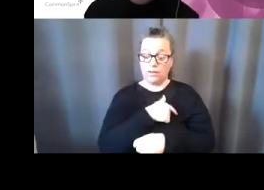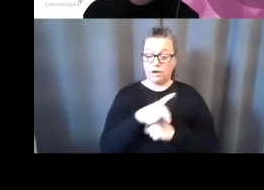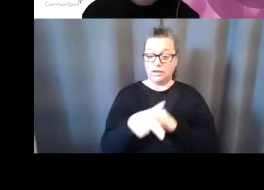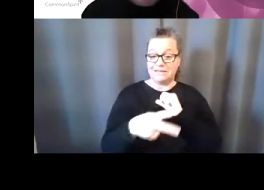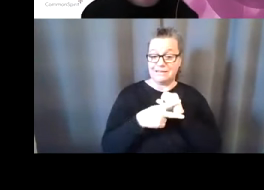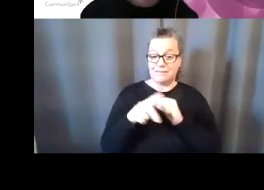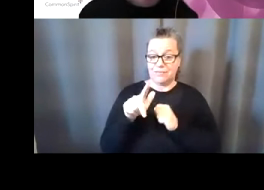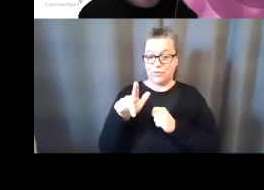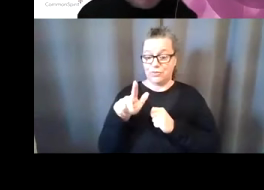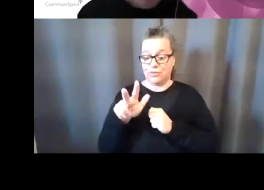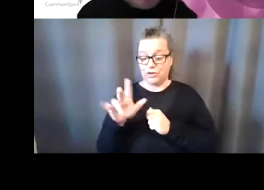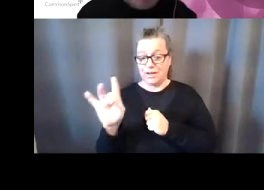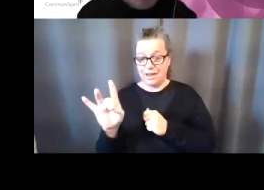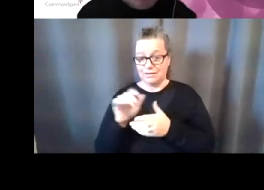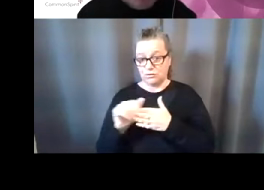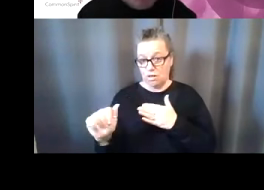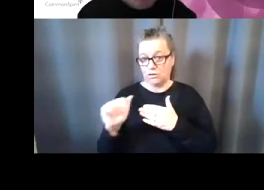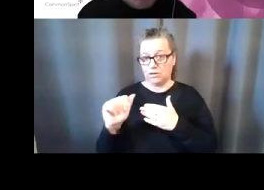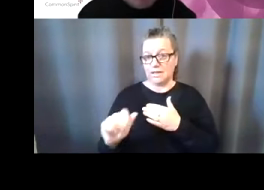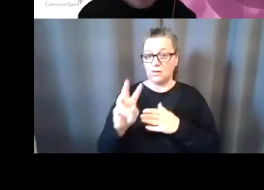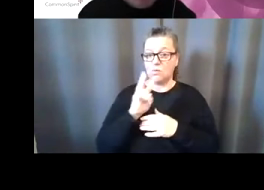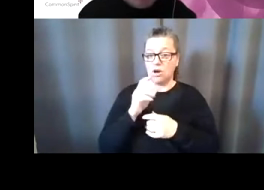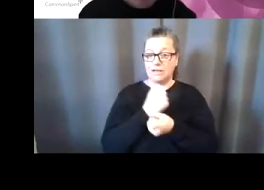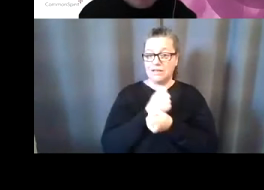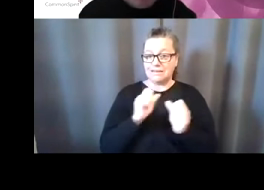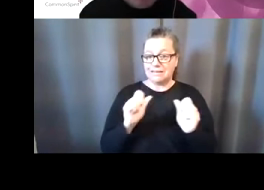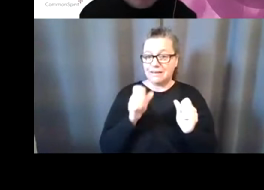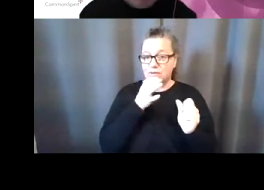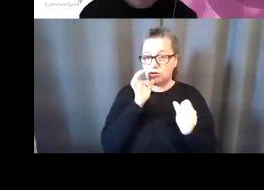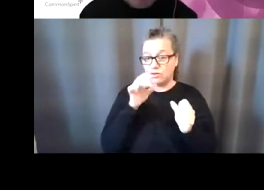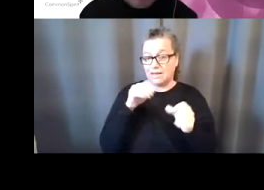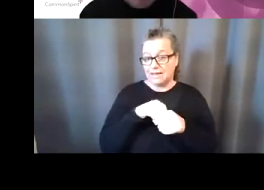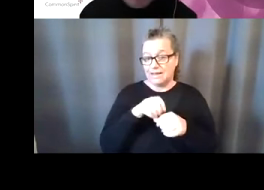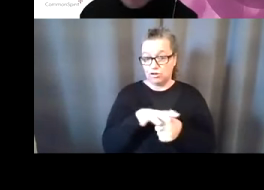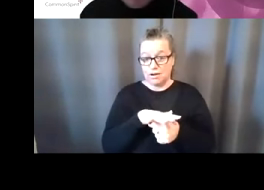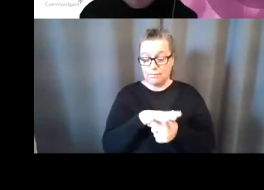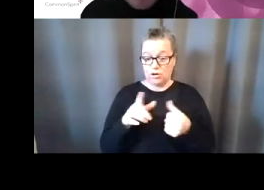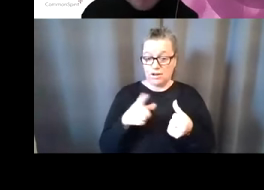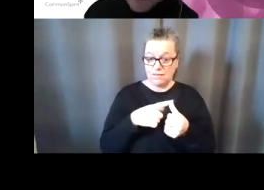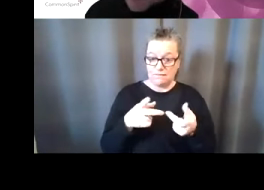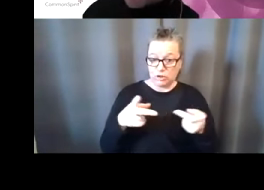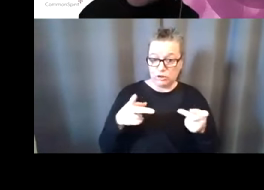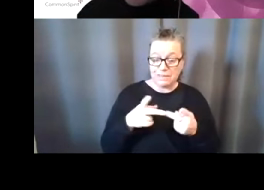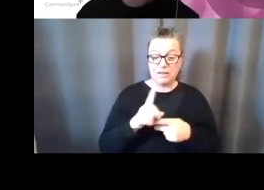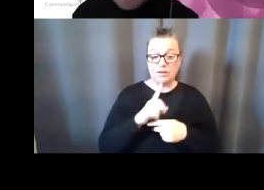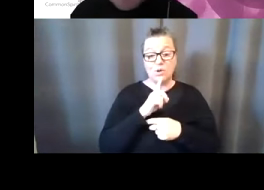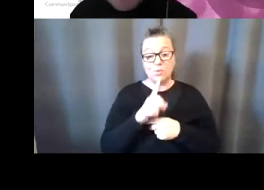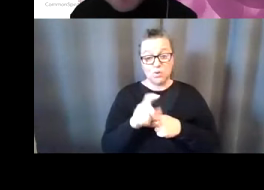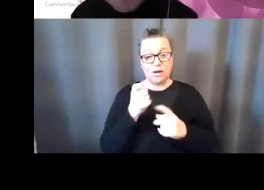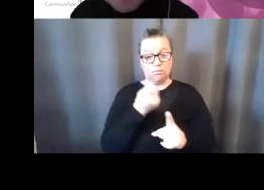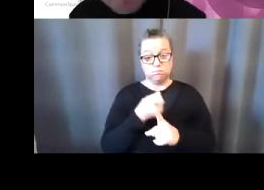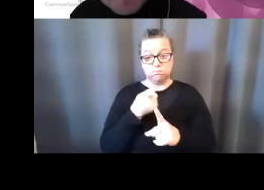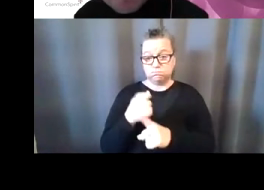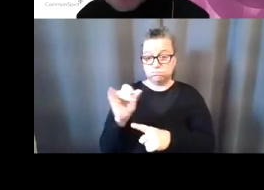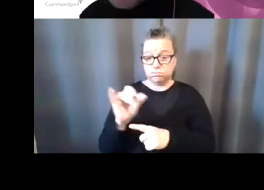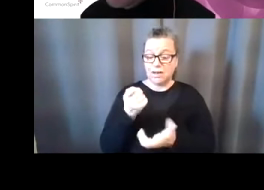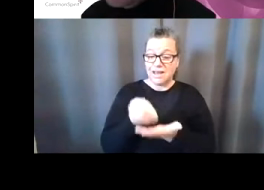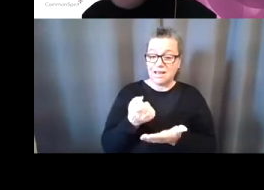treatment costs. And that is if the water is safe to drink in your neighborhood in the first place. There are some rural implications as well.